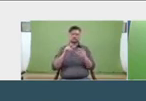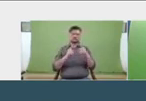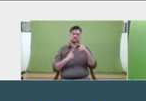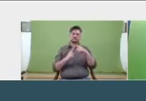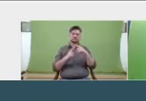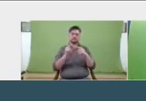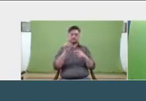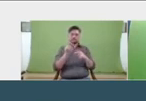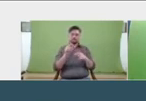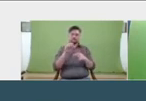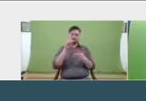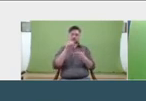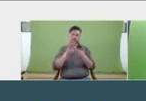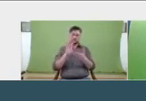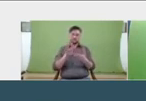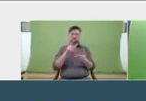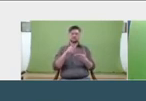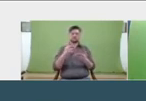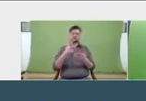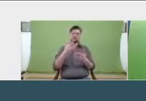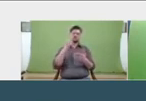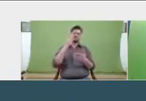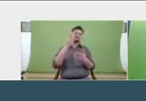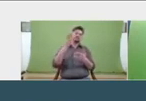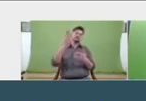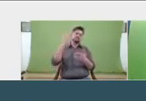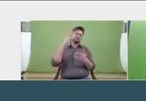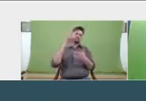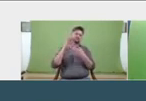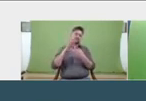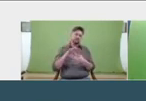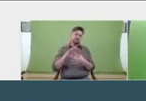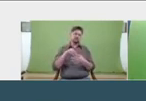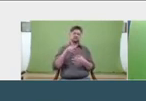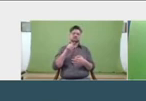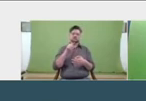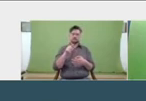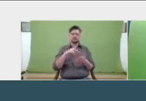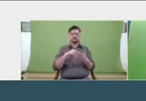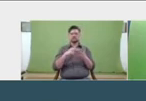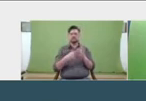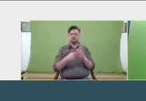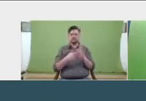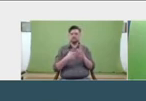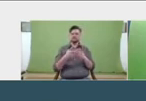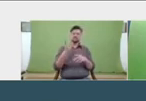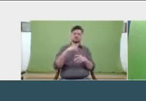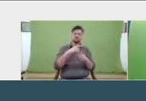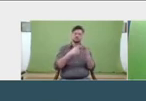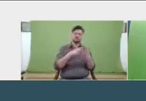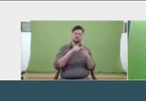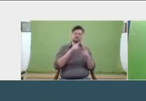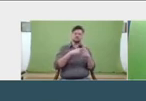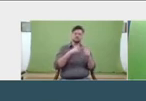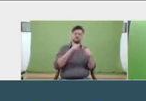part of the verb and that indicates past tense okay so these things and there is of course verb with raja which is purely for magical